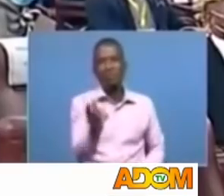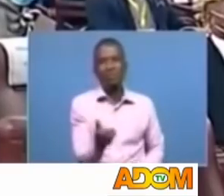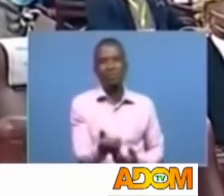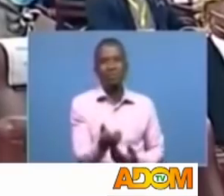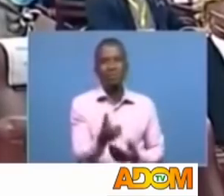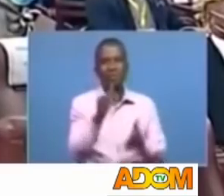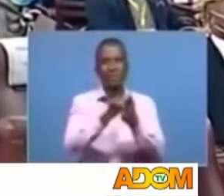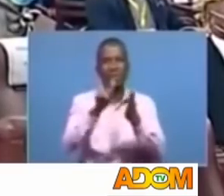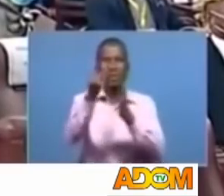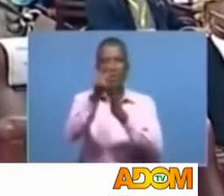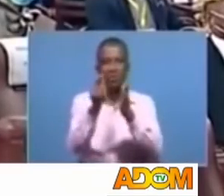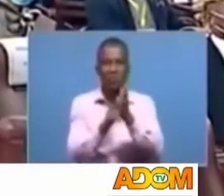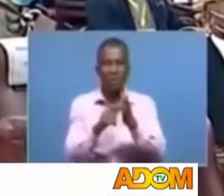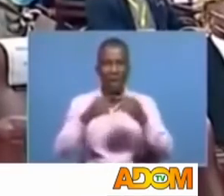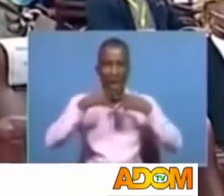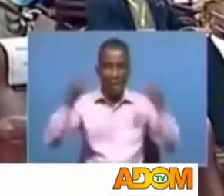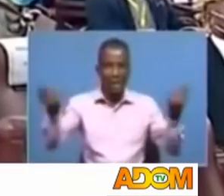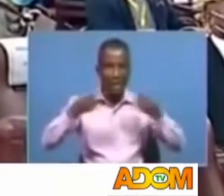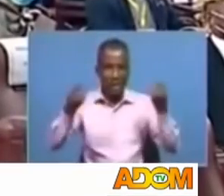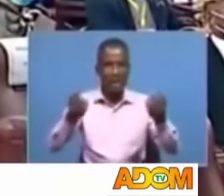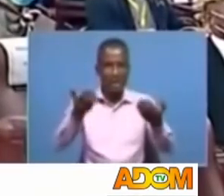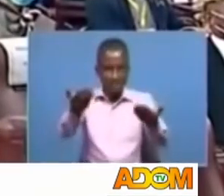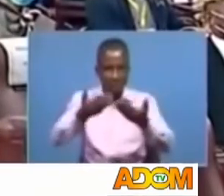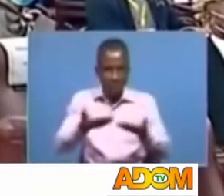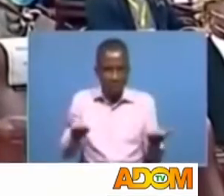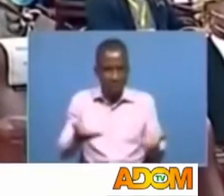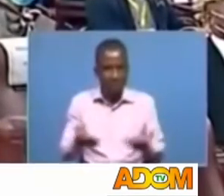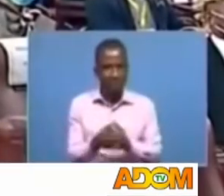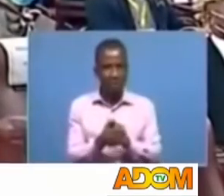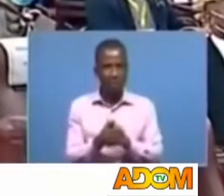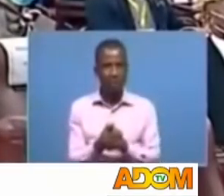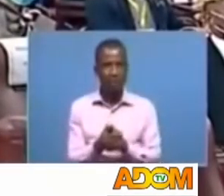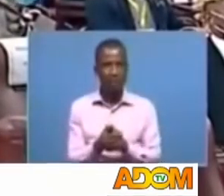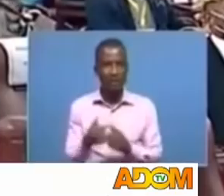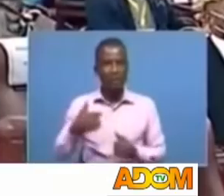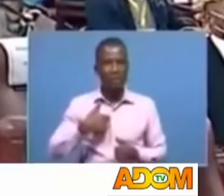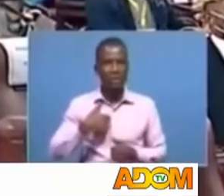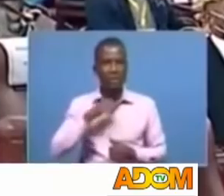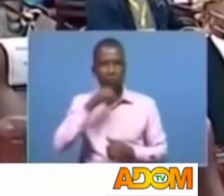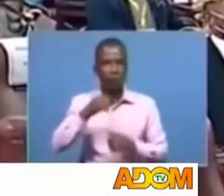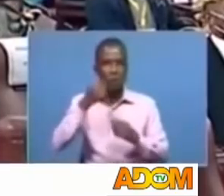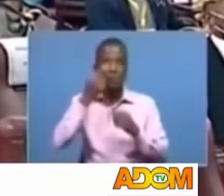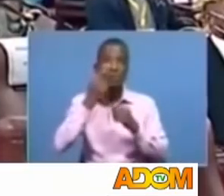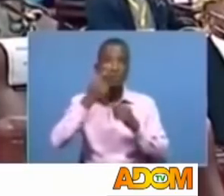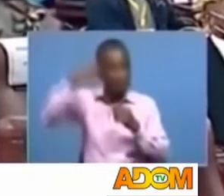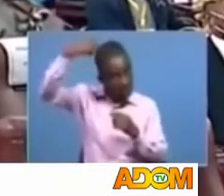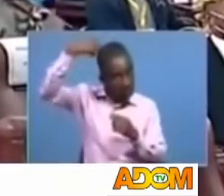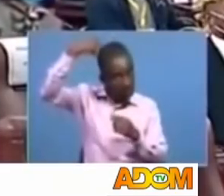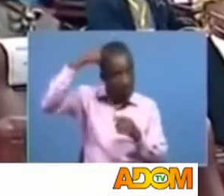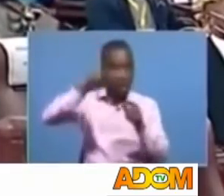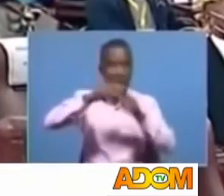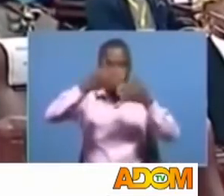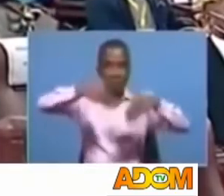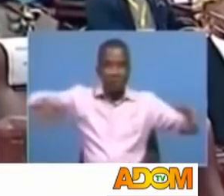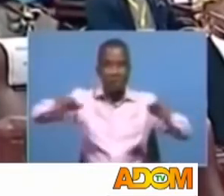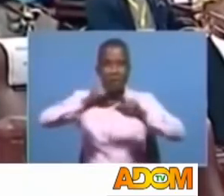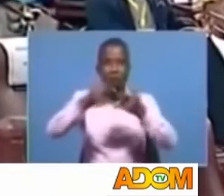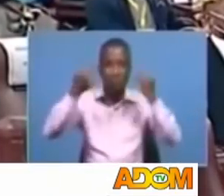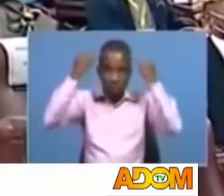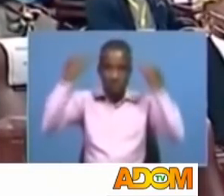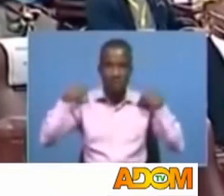its terms is what is before us. Obviously, I'm not in the minds of the panel, and I'm not able to